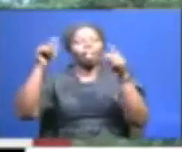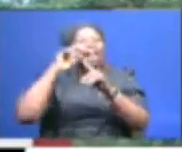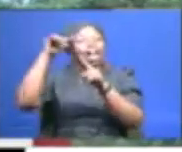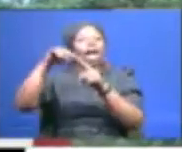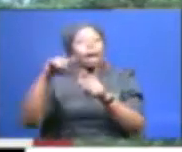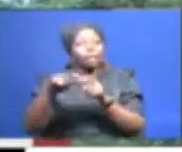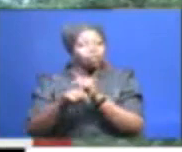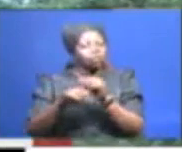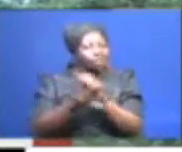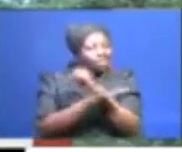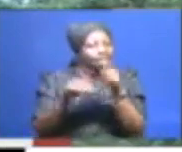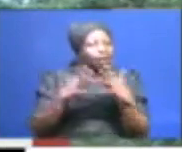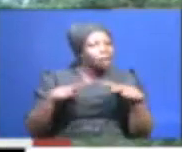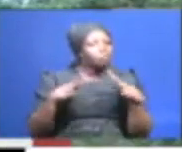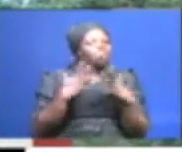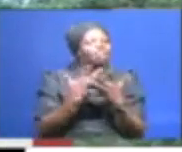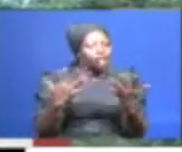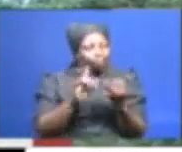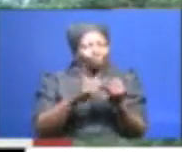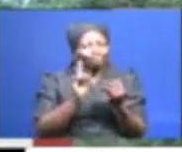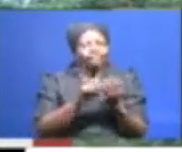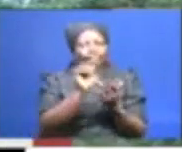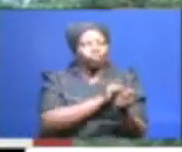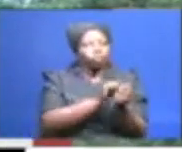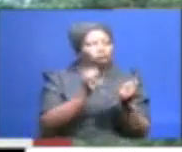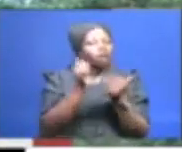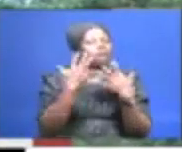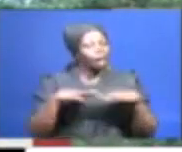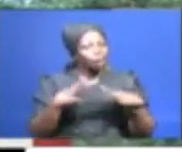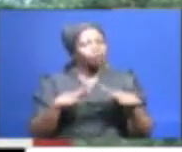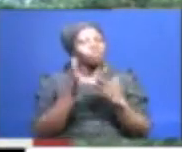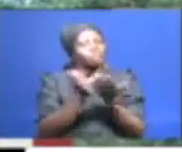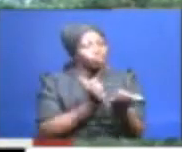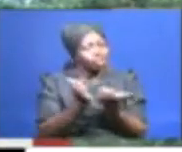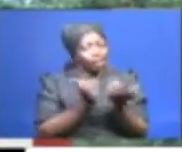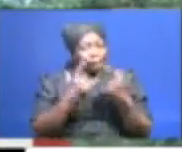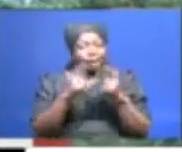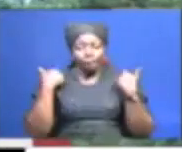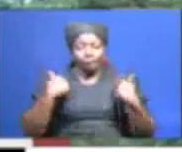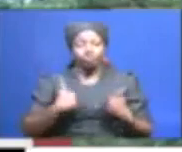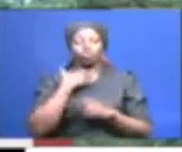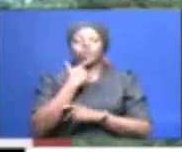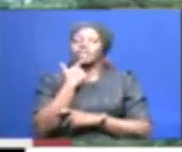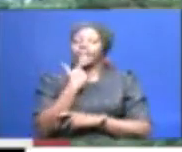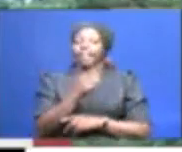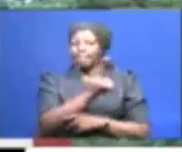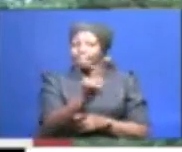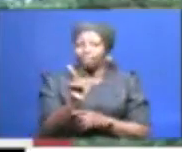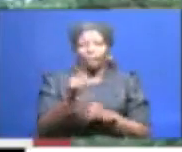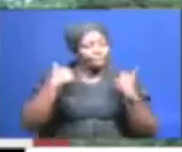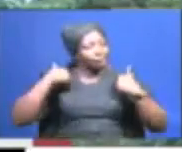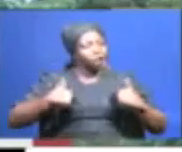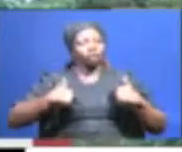waende waharibu biashara ya wananchi. Mimi nataka niwaambie, mimi ndio commander in chief. Ninyi mtajua